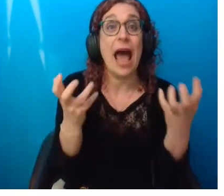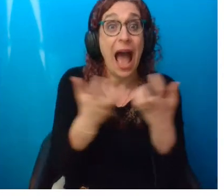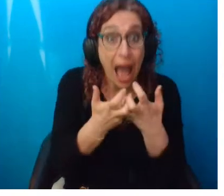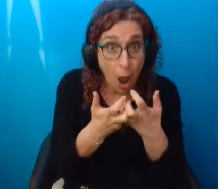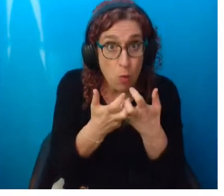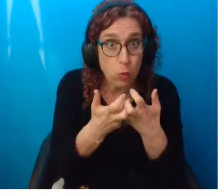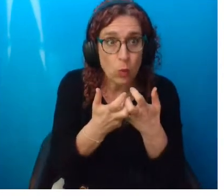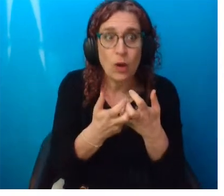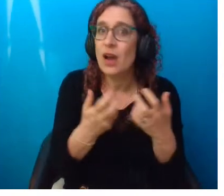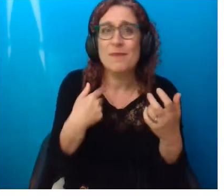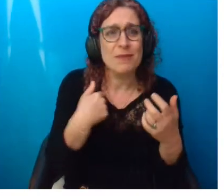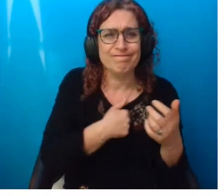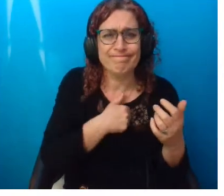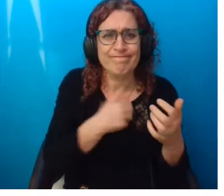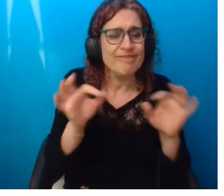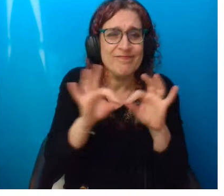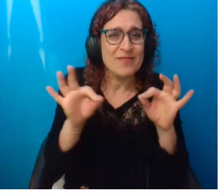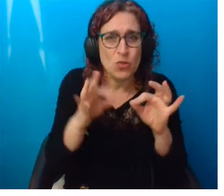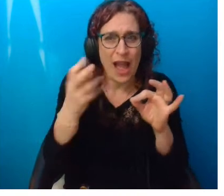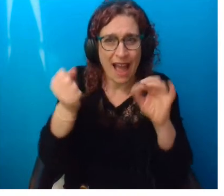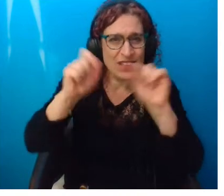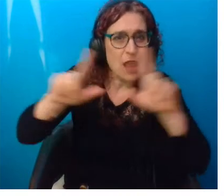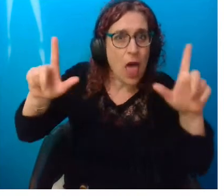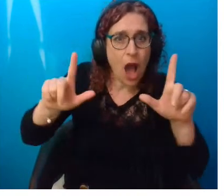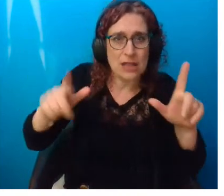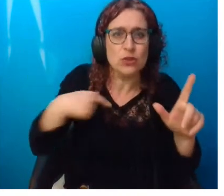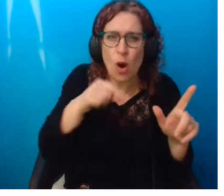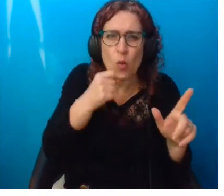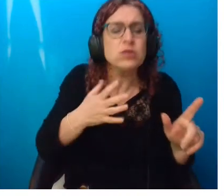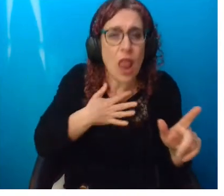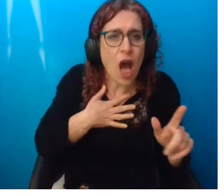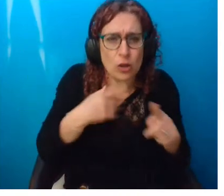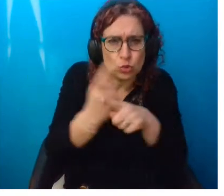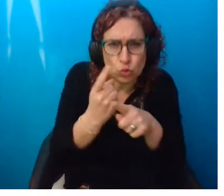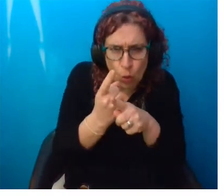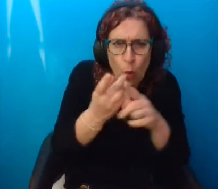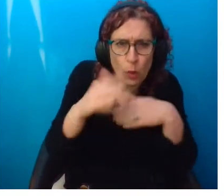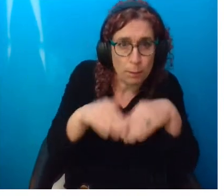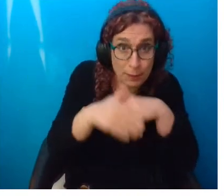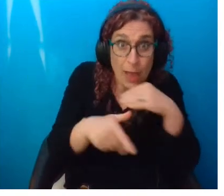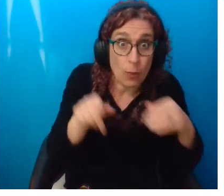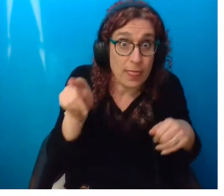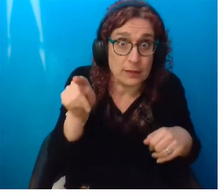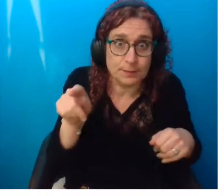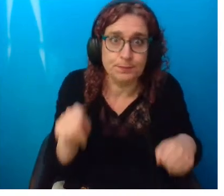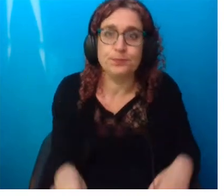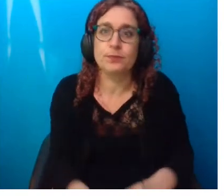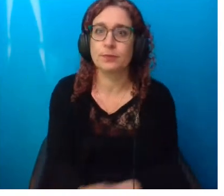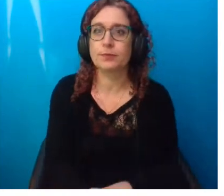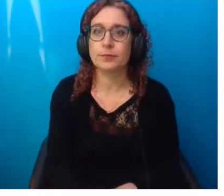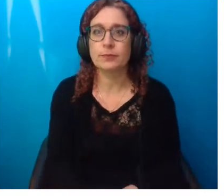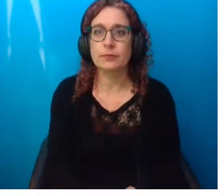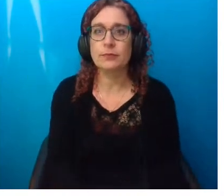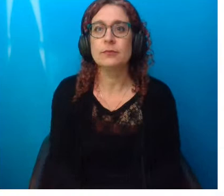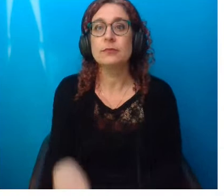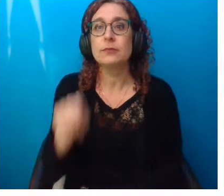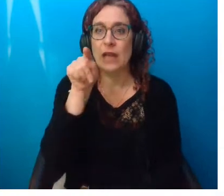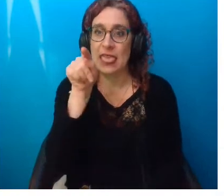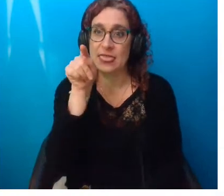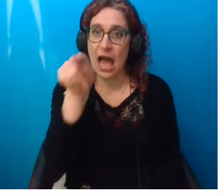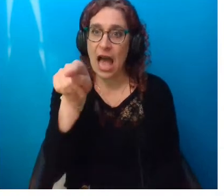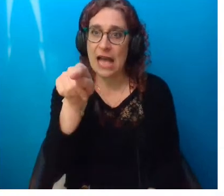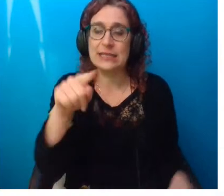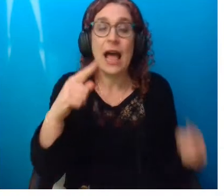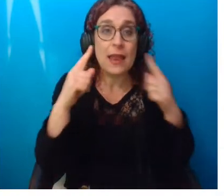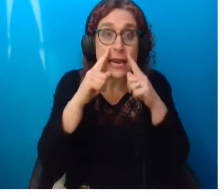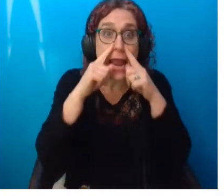did not. So I'll try and take a minute or two to talk you through that. You want the nasal steroid to